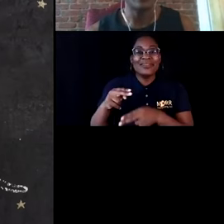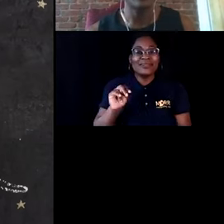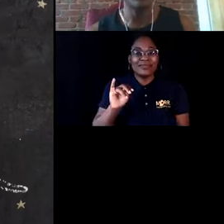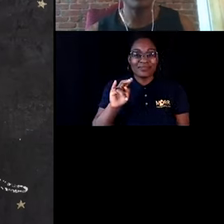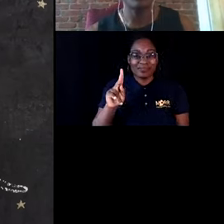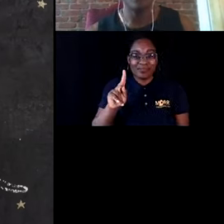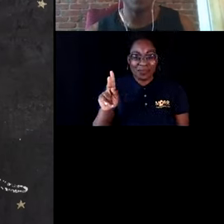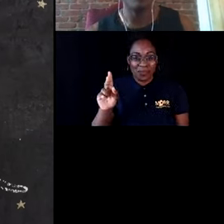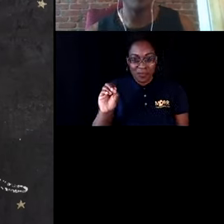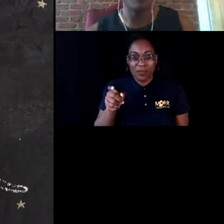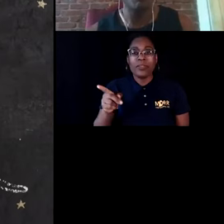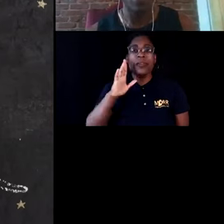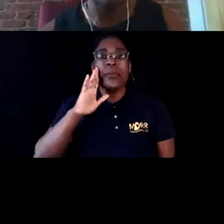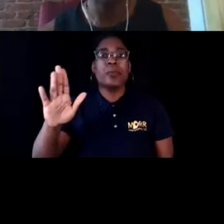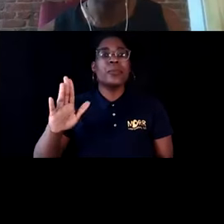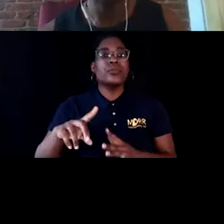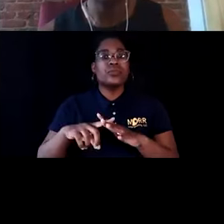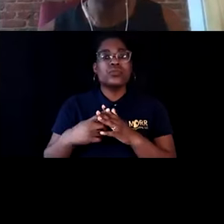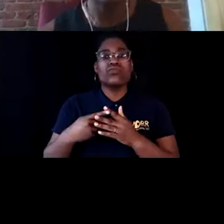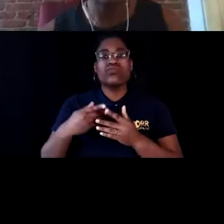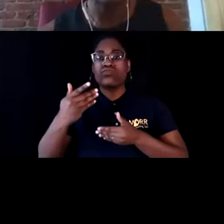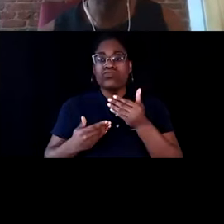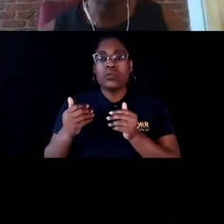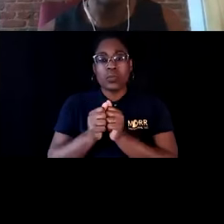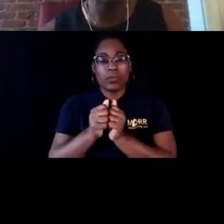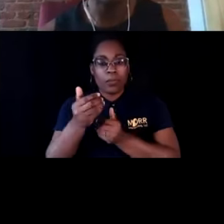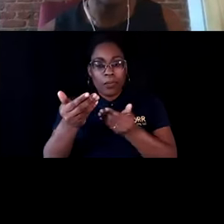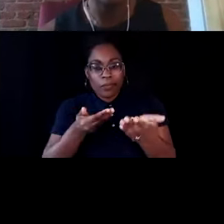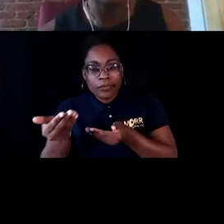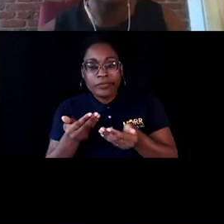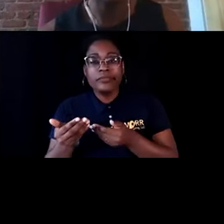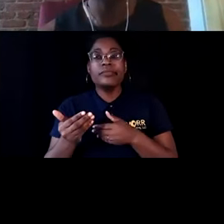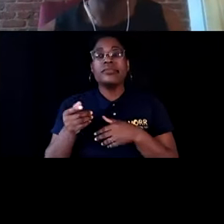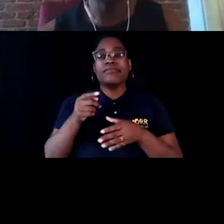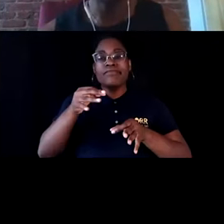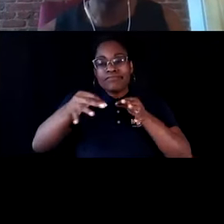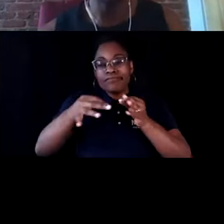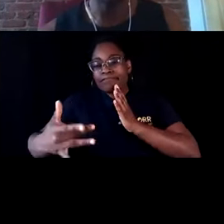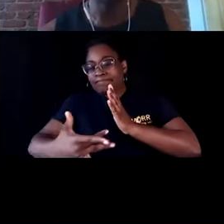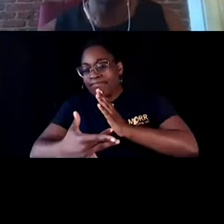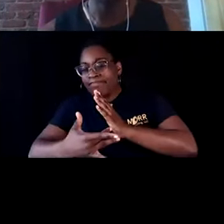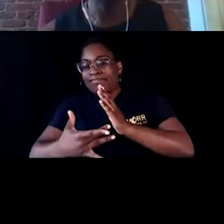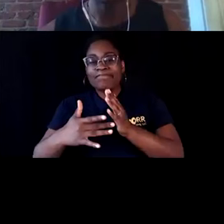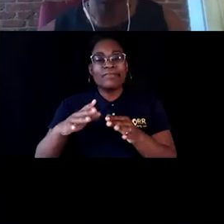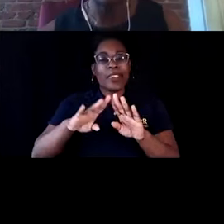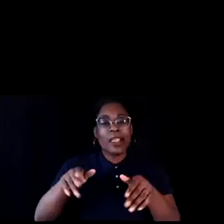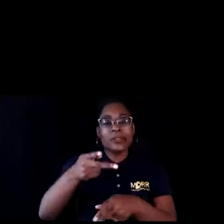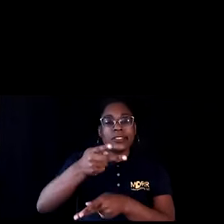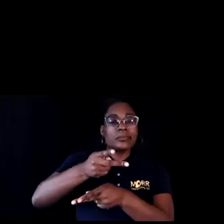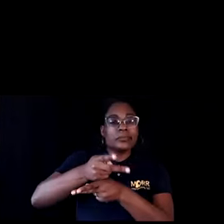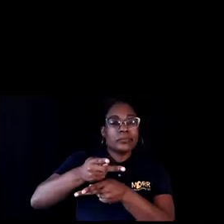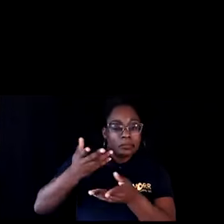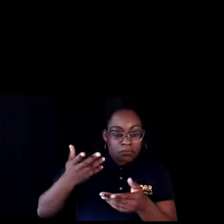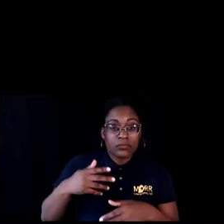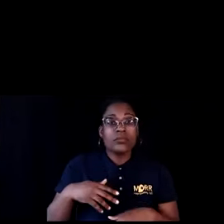to take us through a welcome and some tech housekeeping for us. And then we're going to move into a land